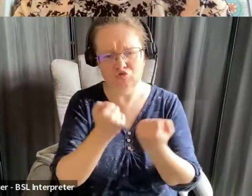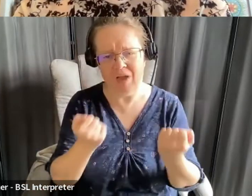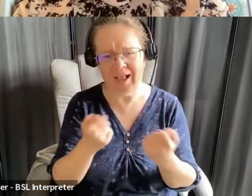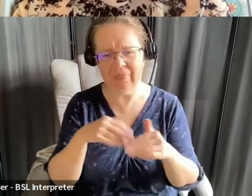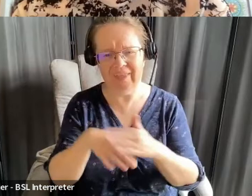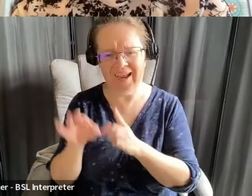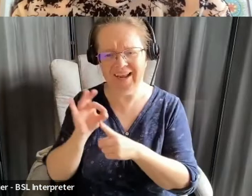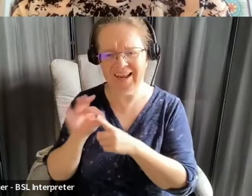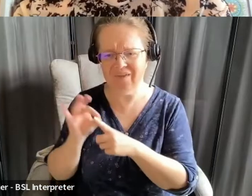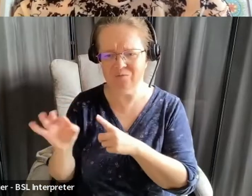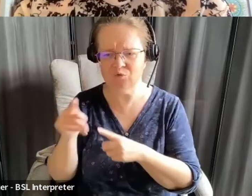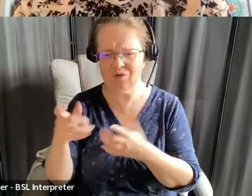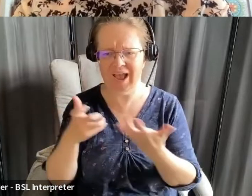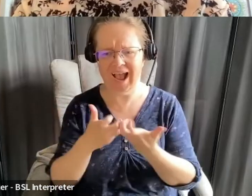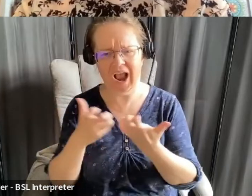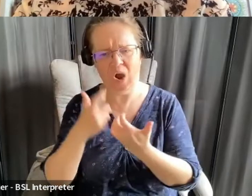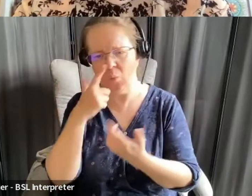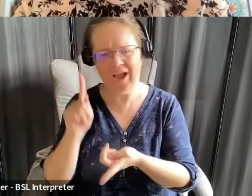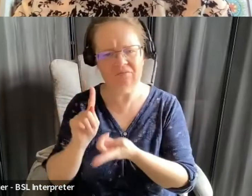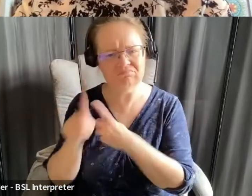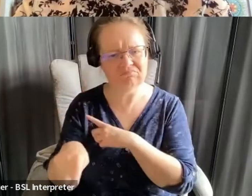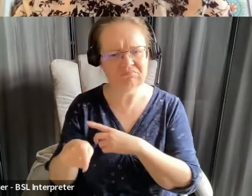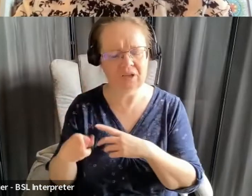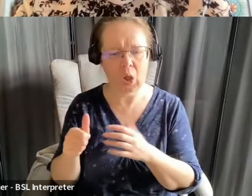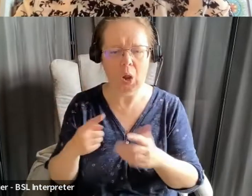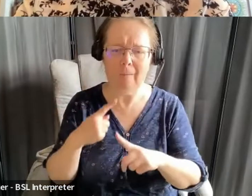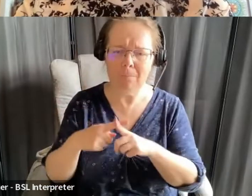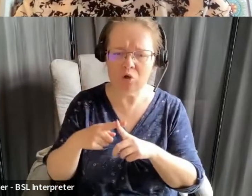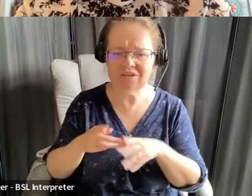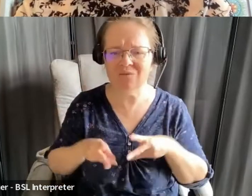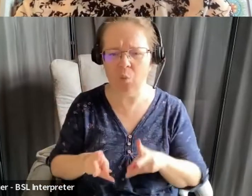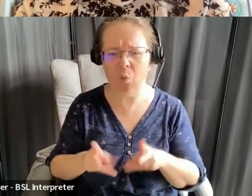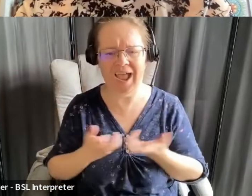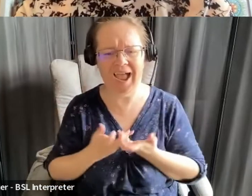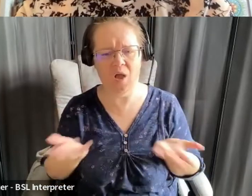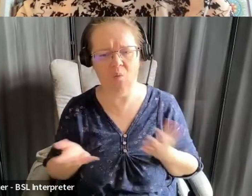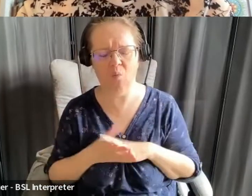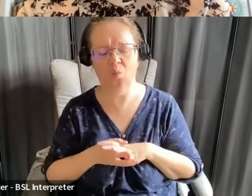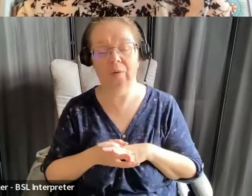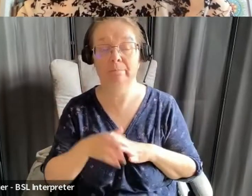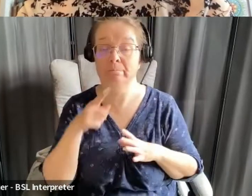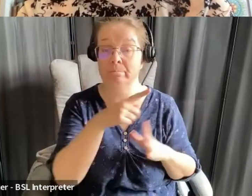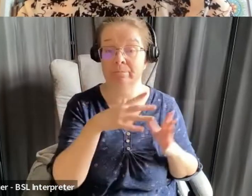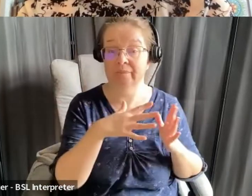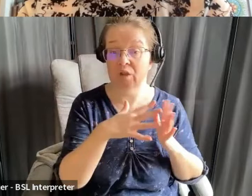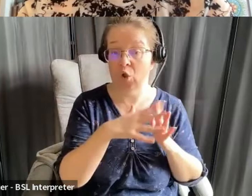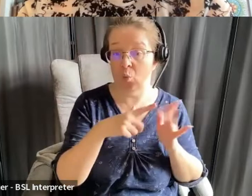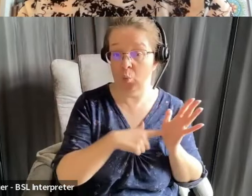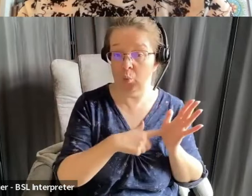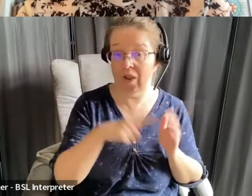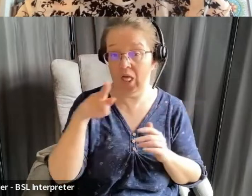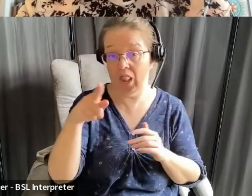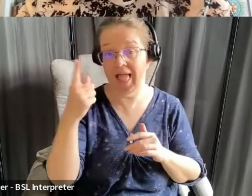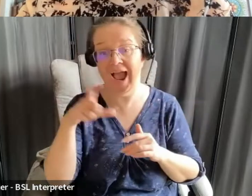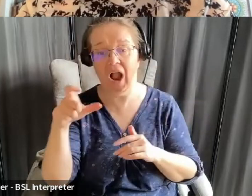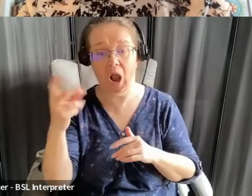in a positive manner? I know that Will and Carley have dyslexia, and the